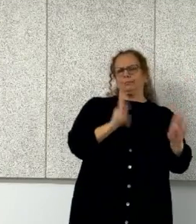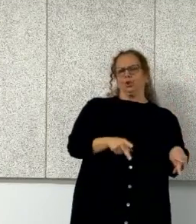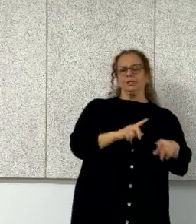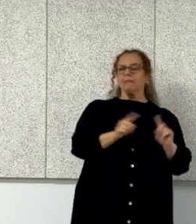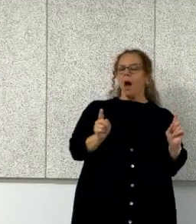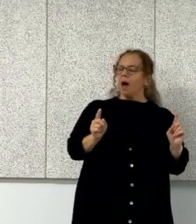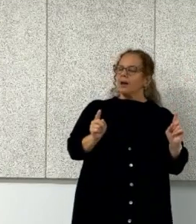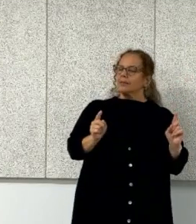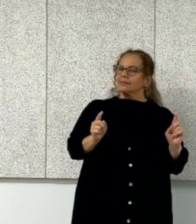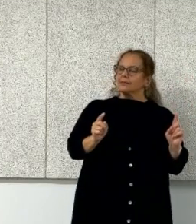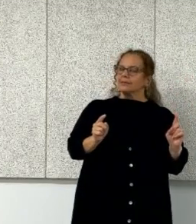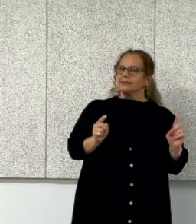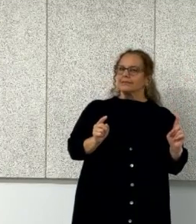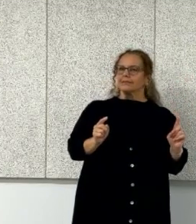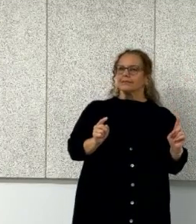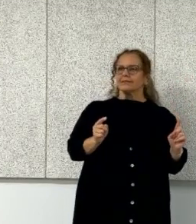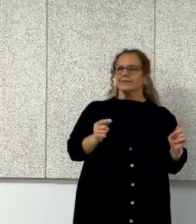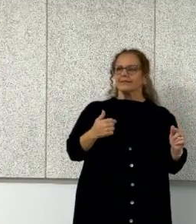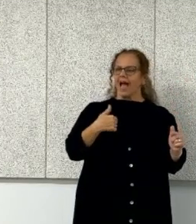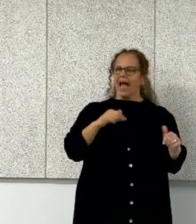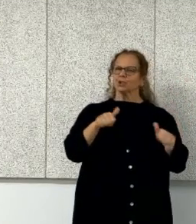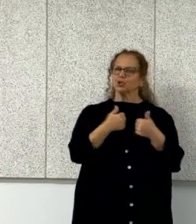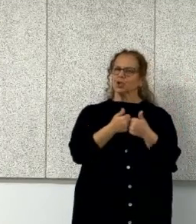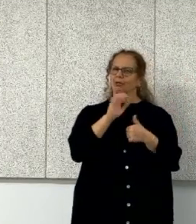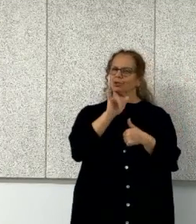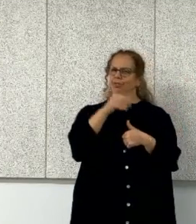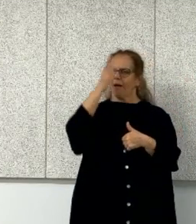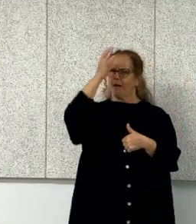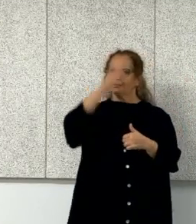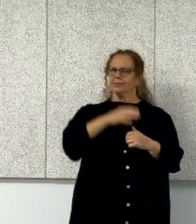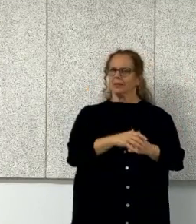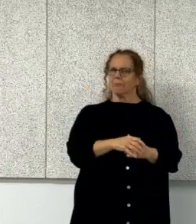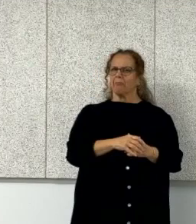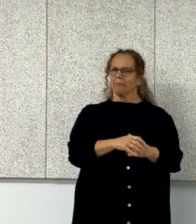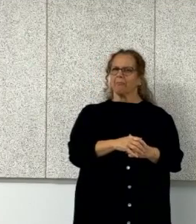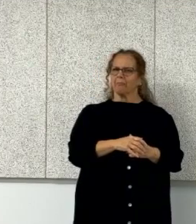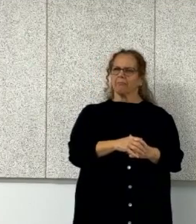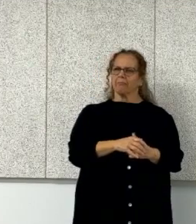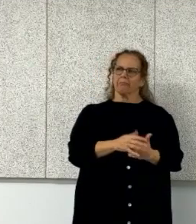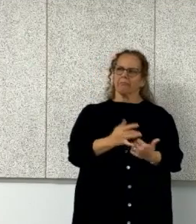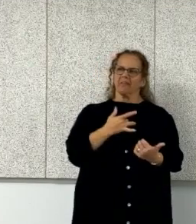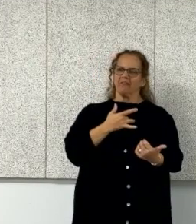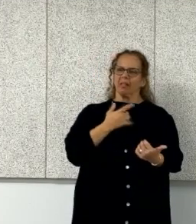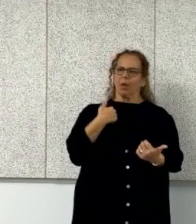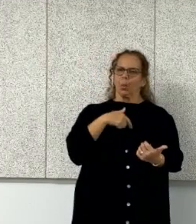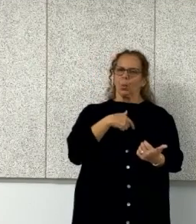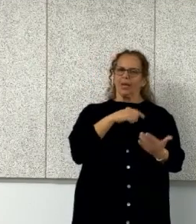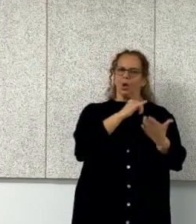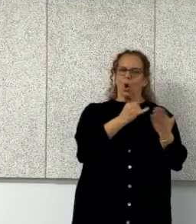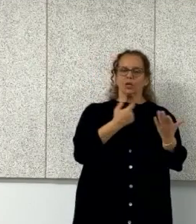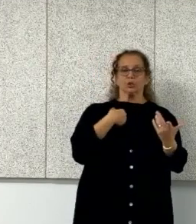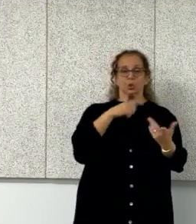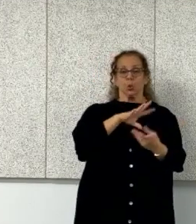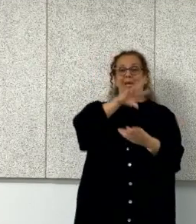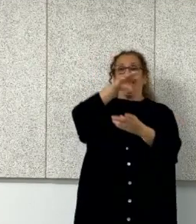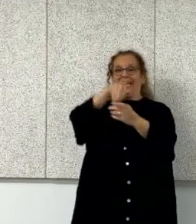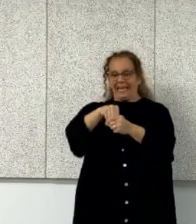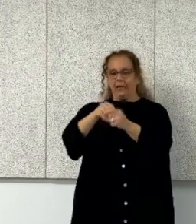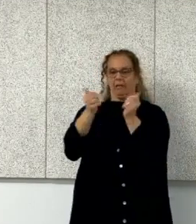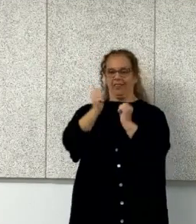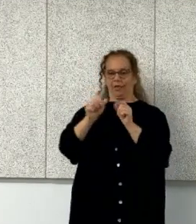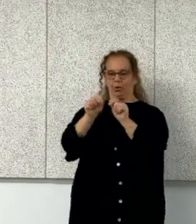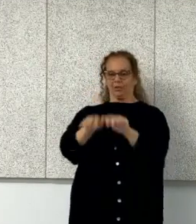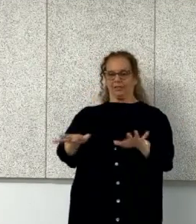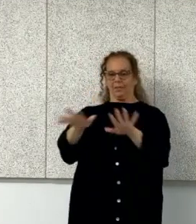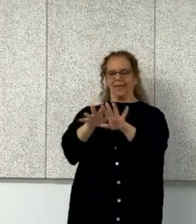art. But I challenge that and say, you know, when you are inside of a theatrical space, there are kind of